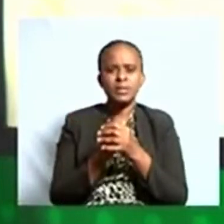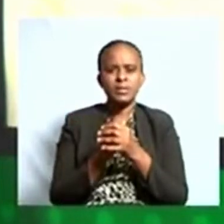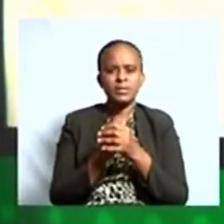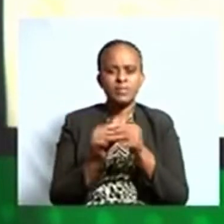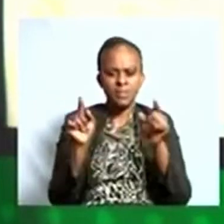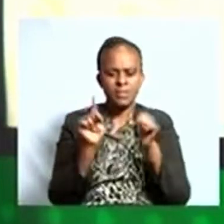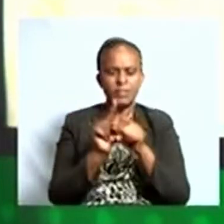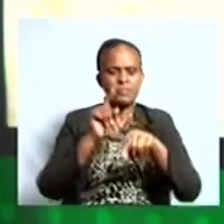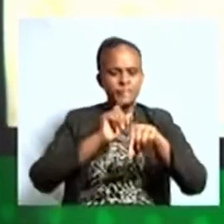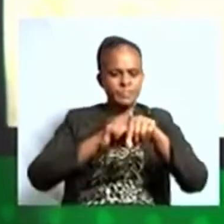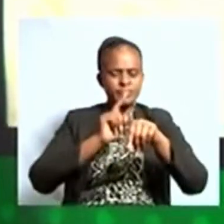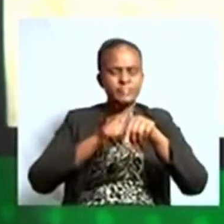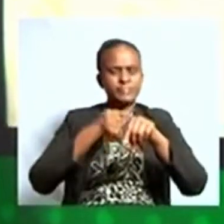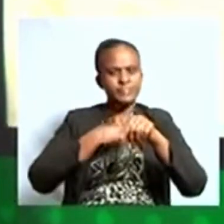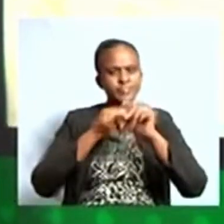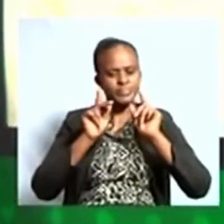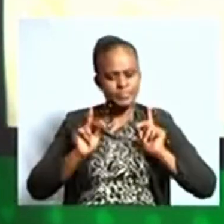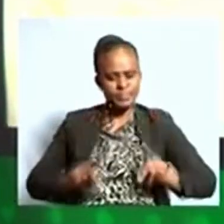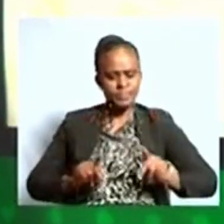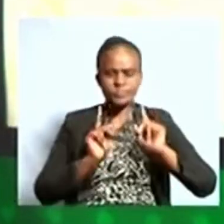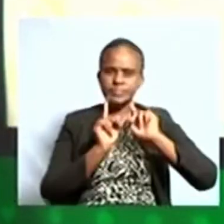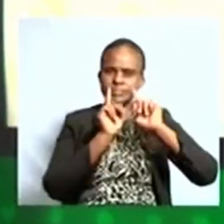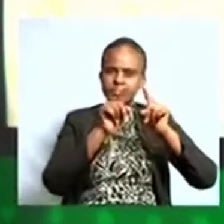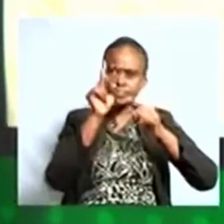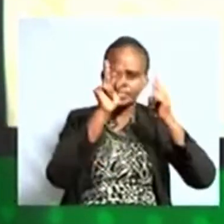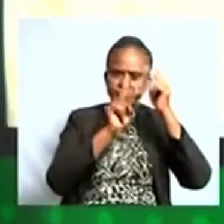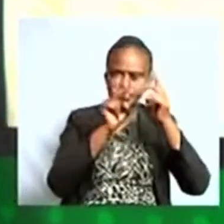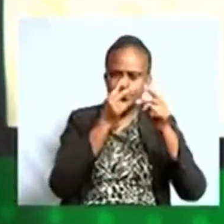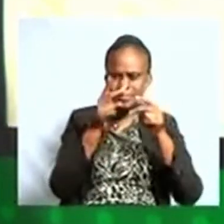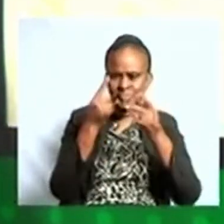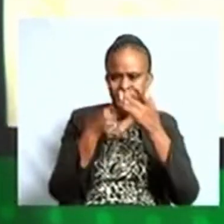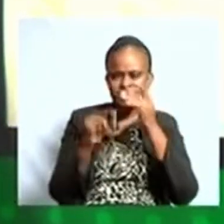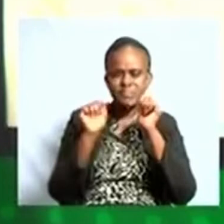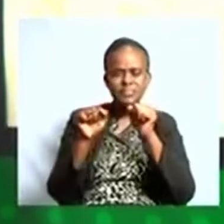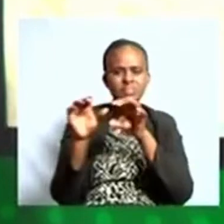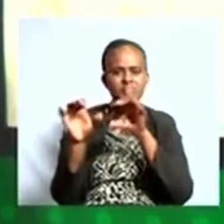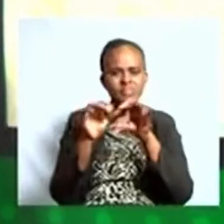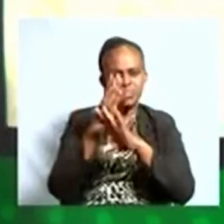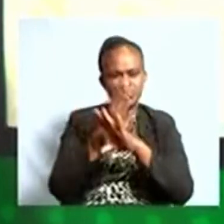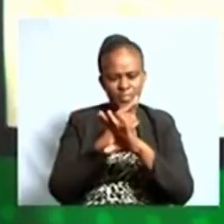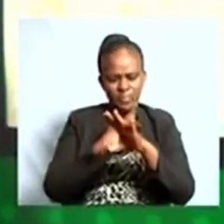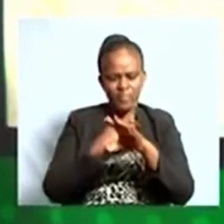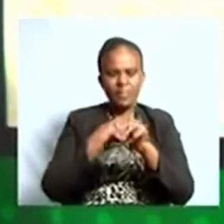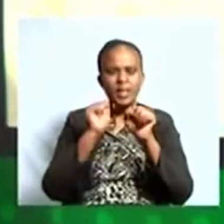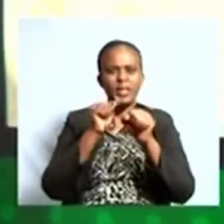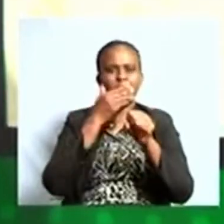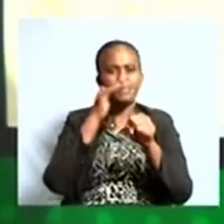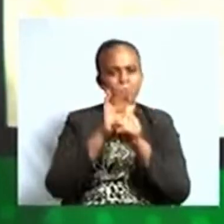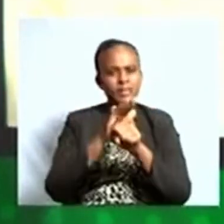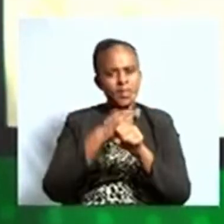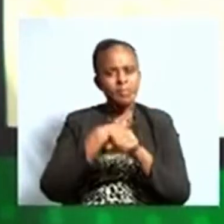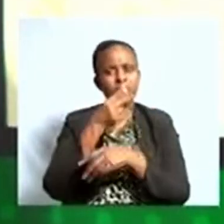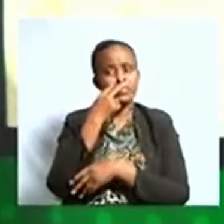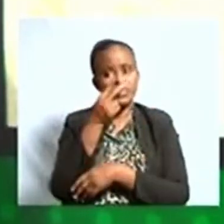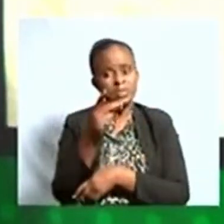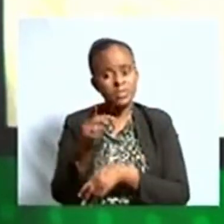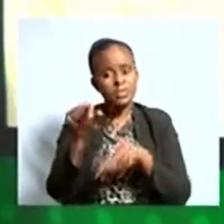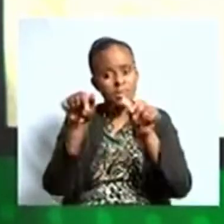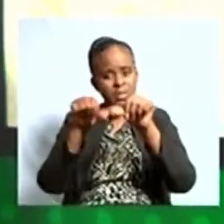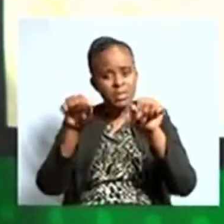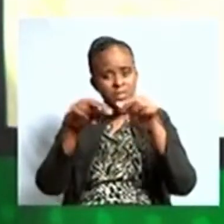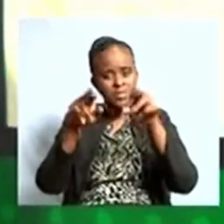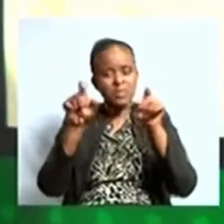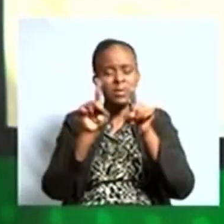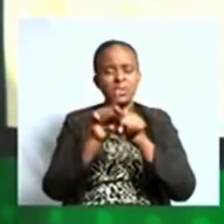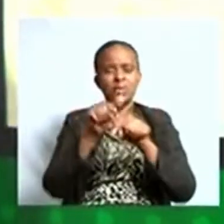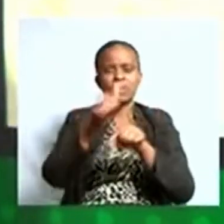and time allowing, I'll personally go and check and see what can be done. Before I can make a commitment, I need to assess that road. And you must